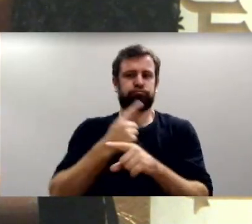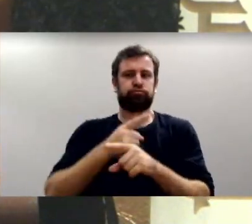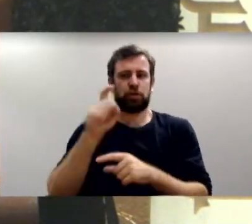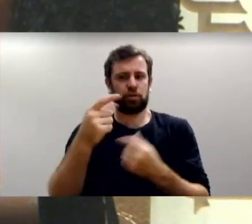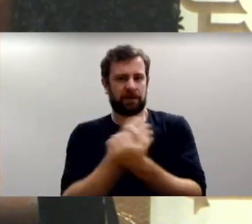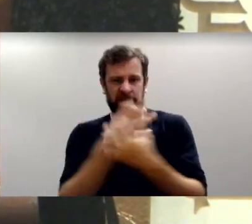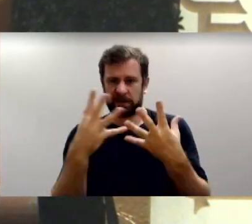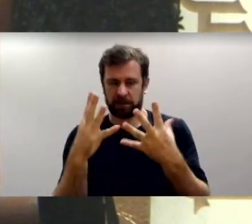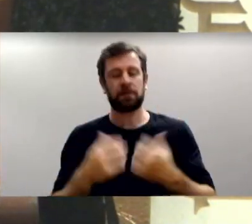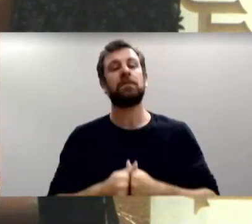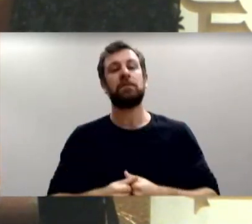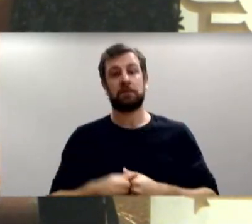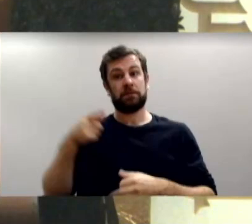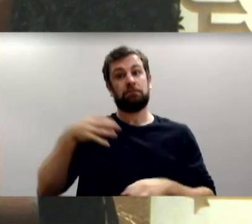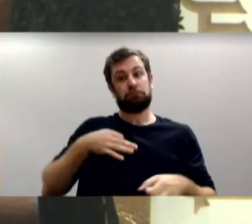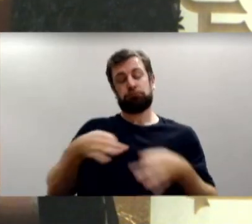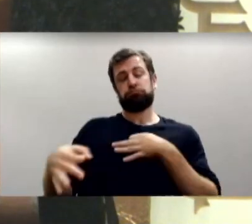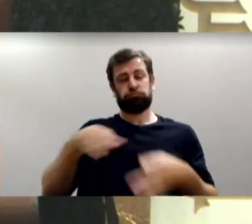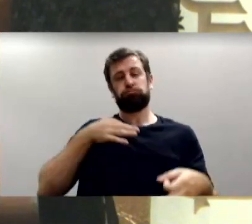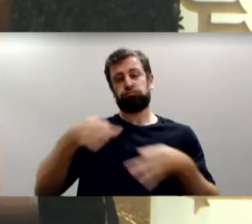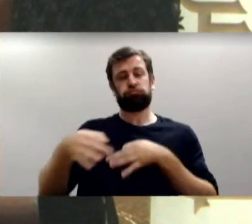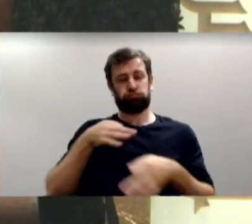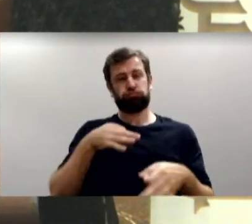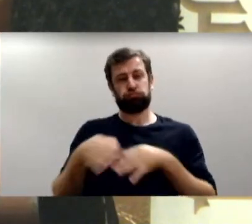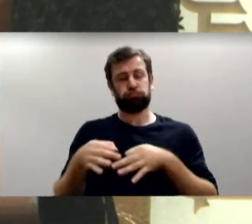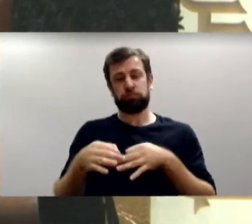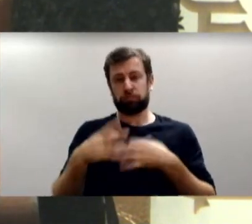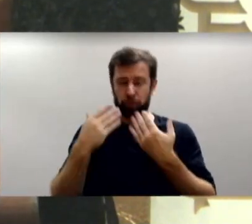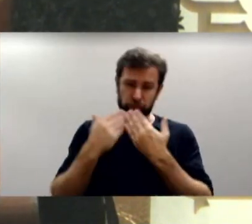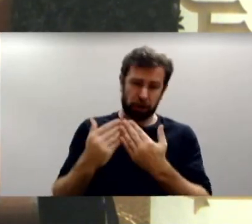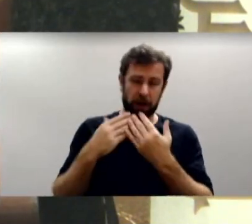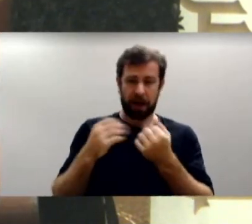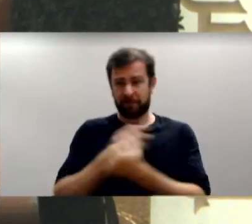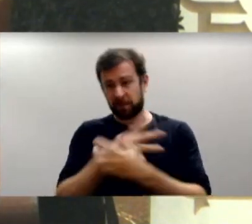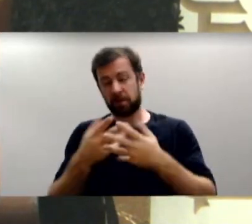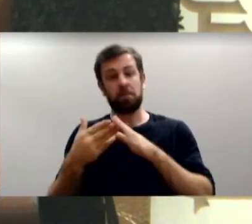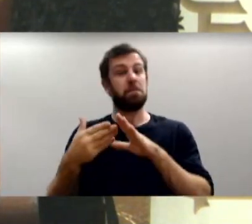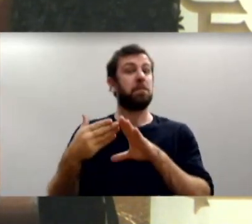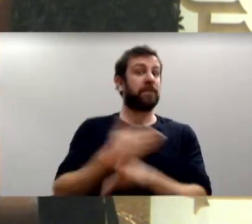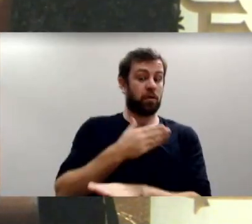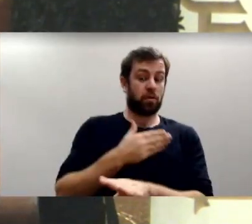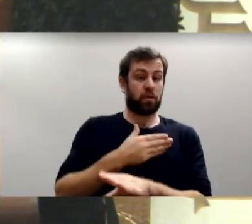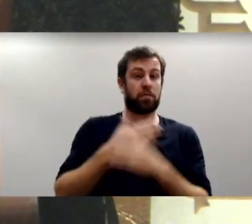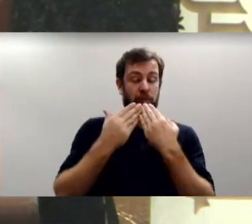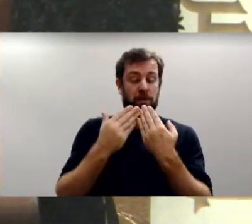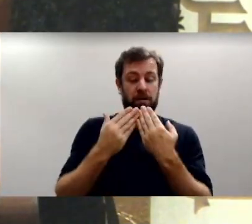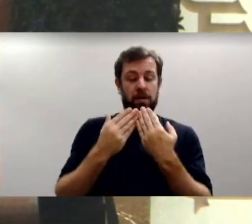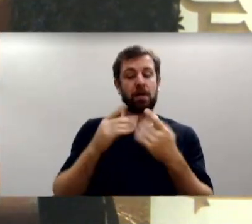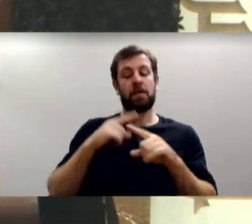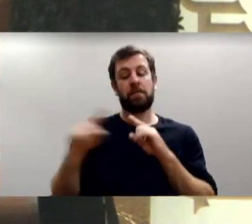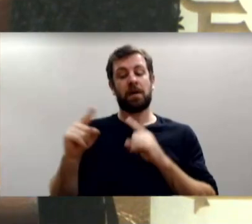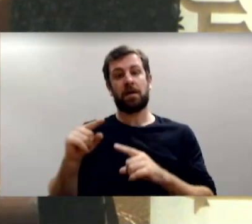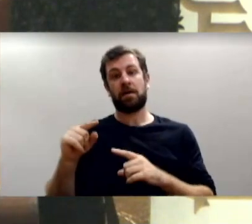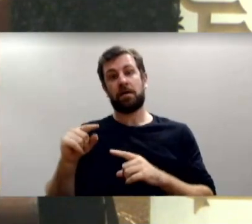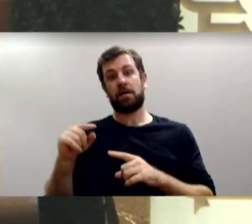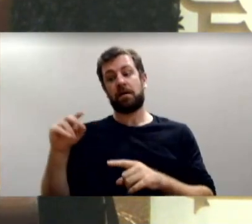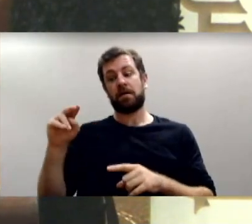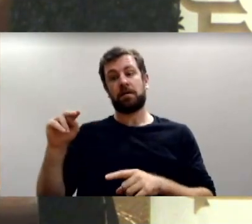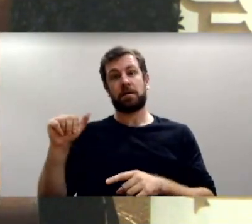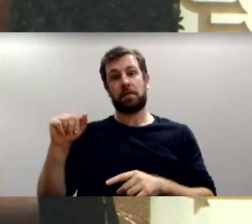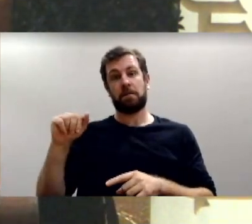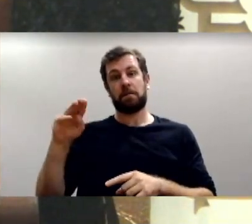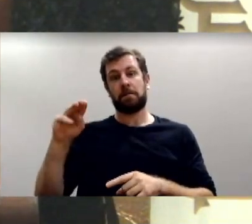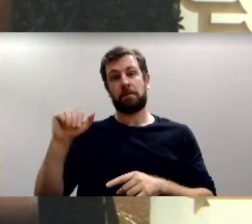So he had explained the details of a preliminary act there before namaz, but the namaz itself, he doesn't give the details.